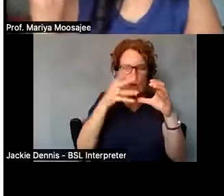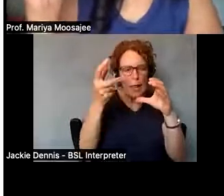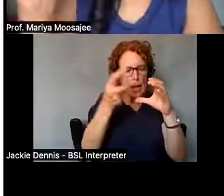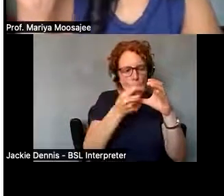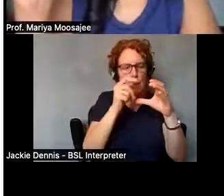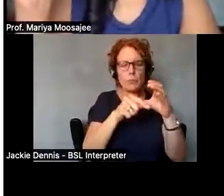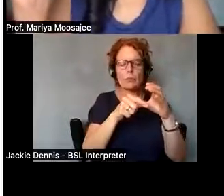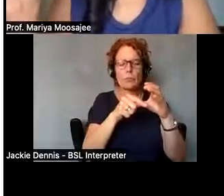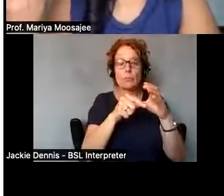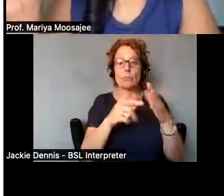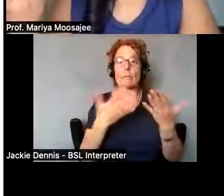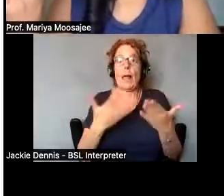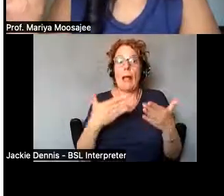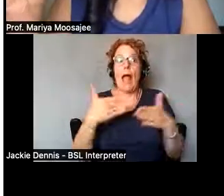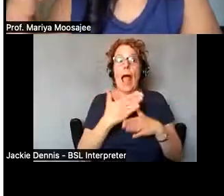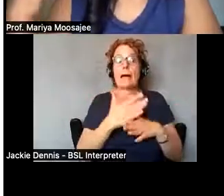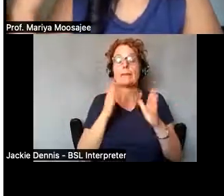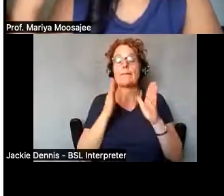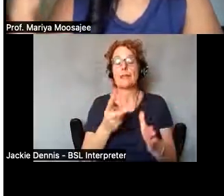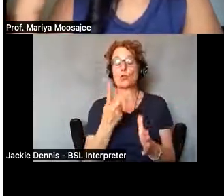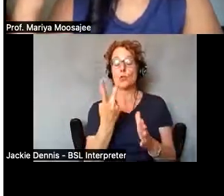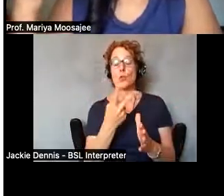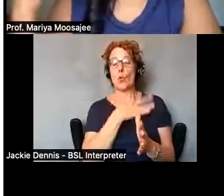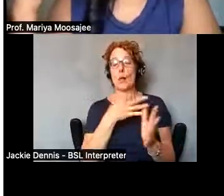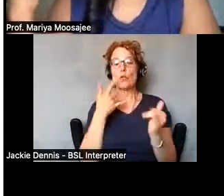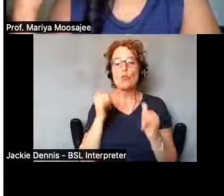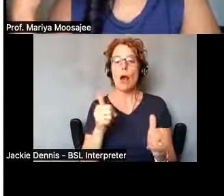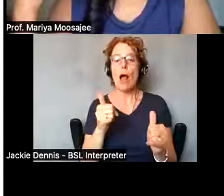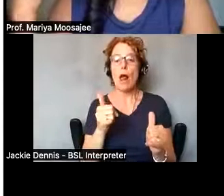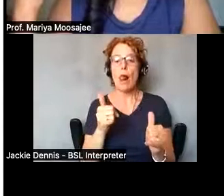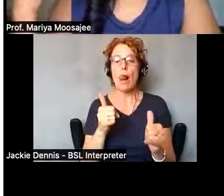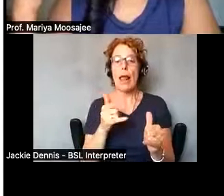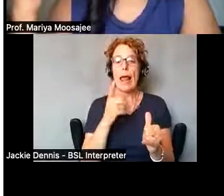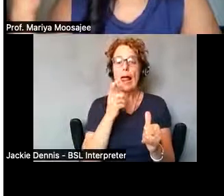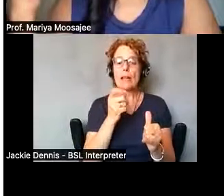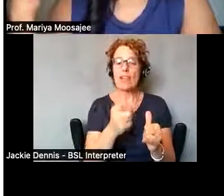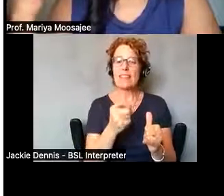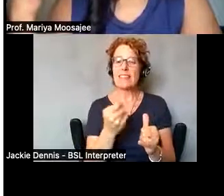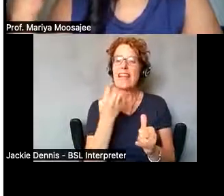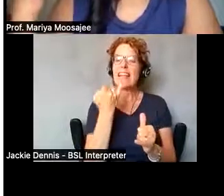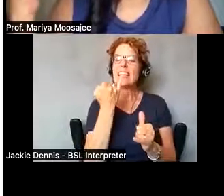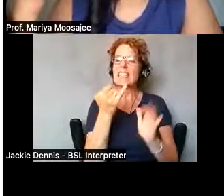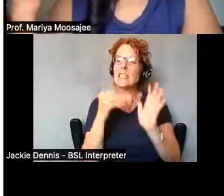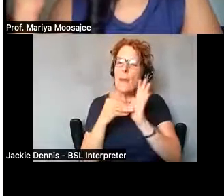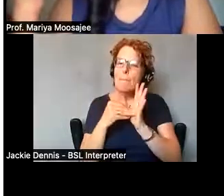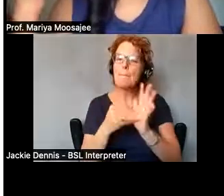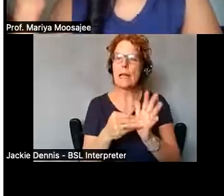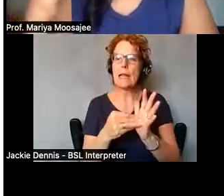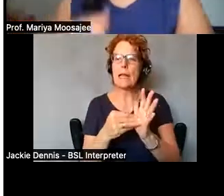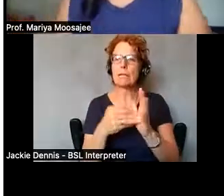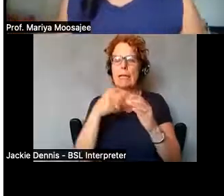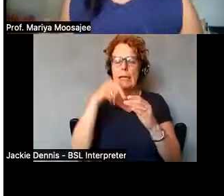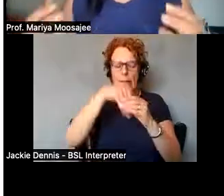in an active phase 2 clinical trial where they're injecting 6 million of these cells into the jelly of the